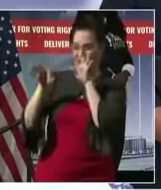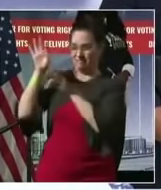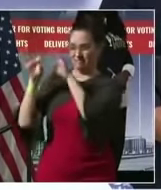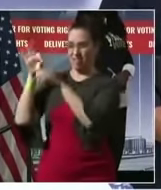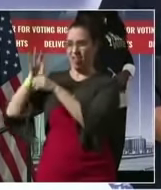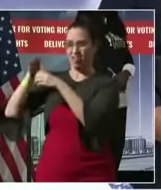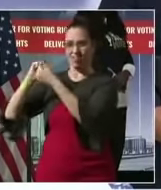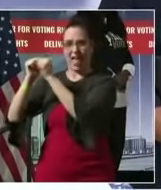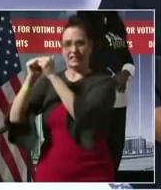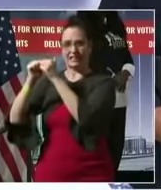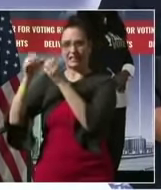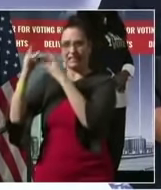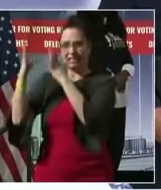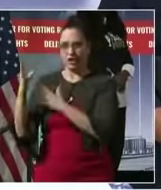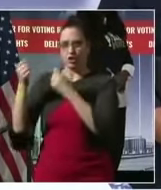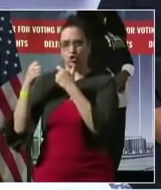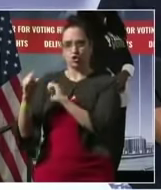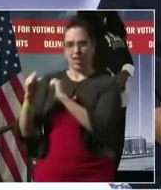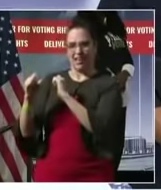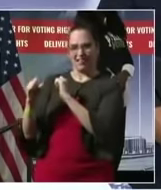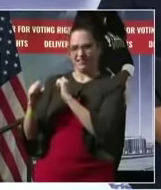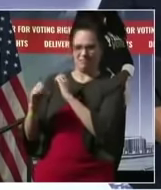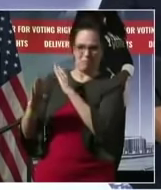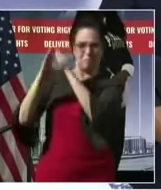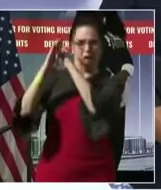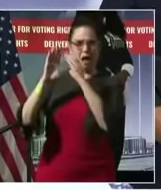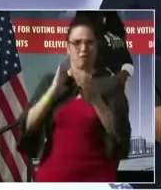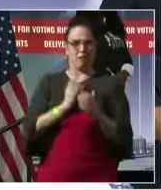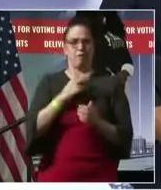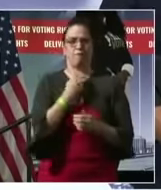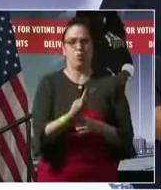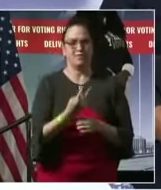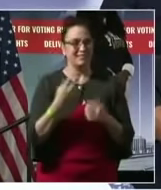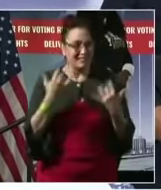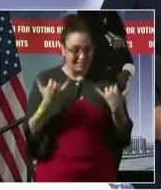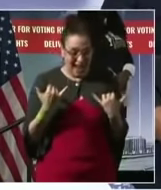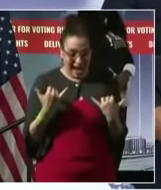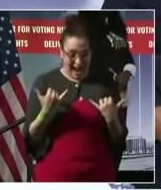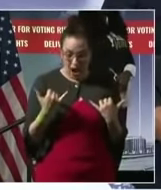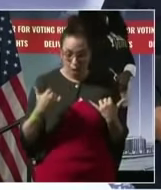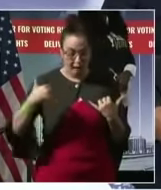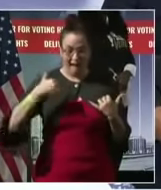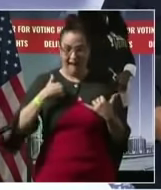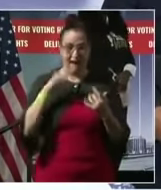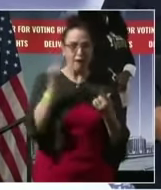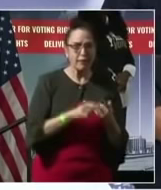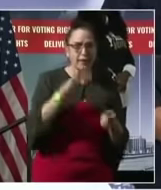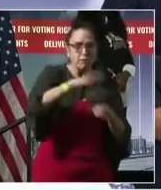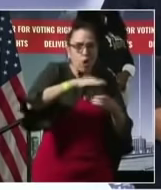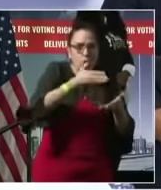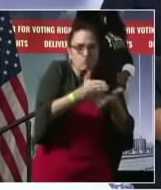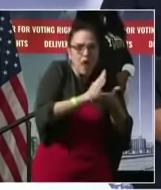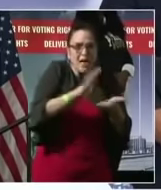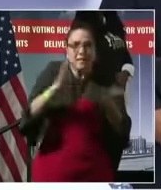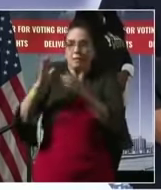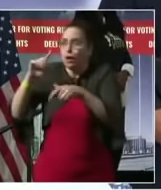voices. At just 13, I have fewer voting rights than I did the day that I was